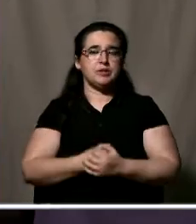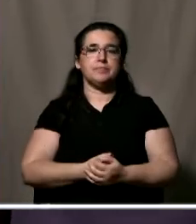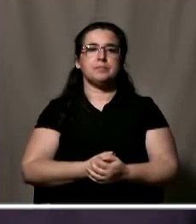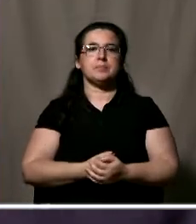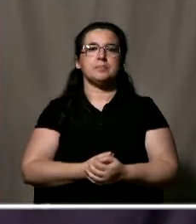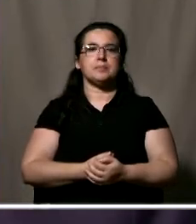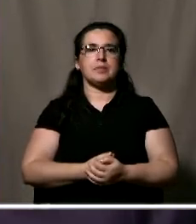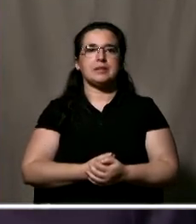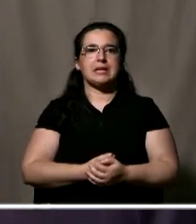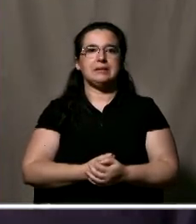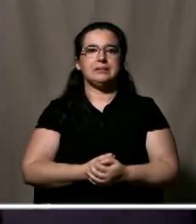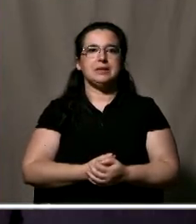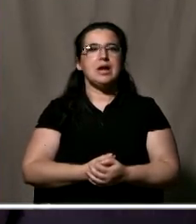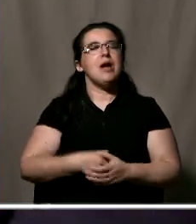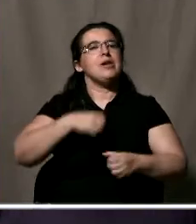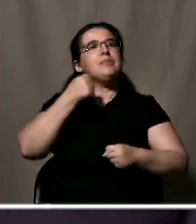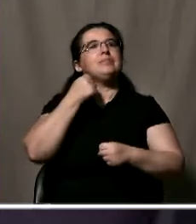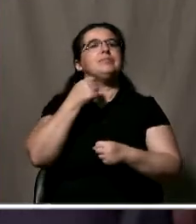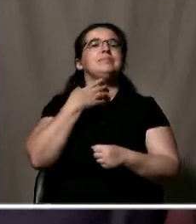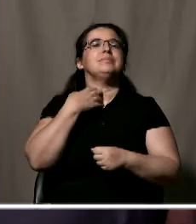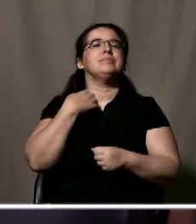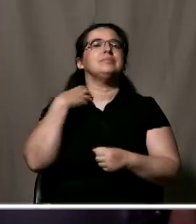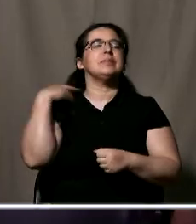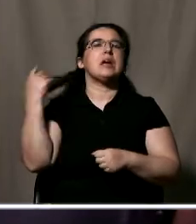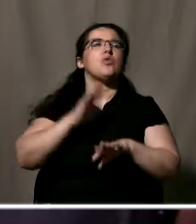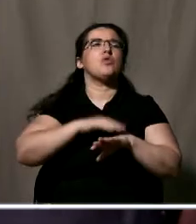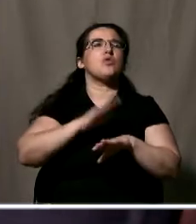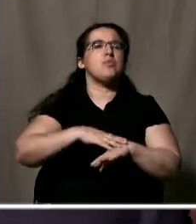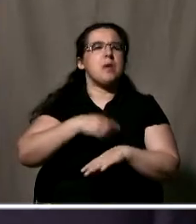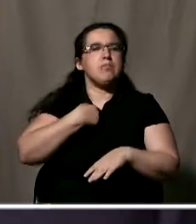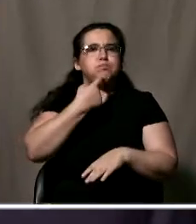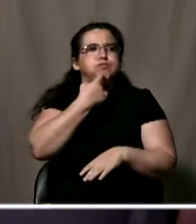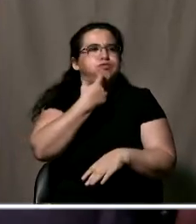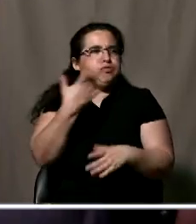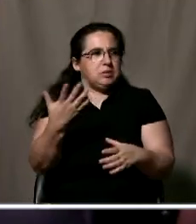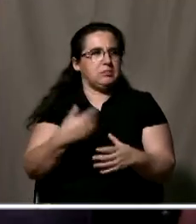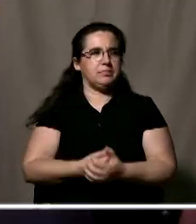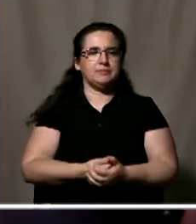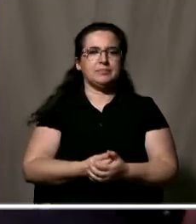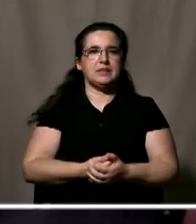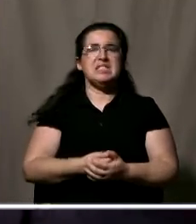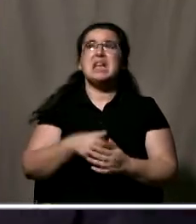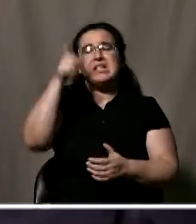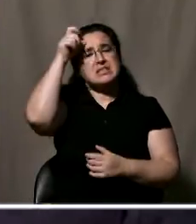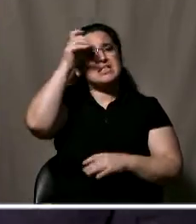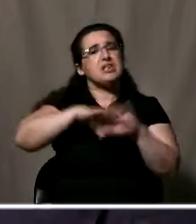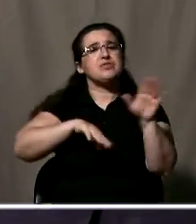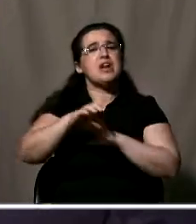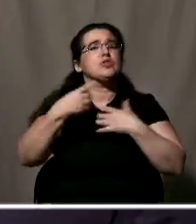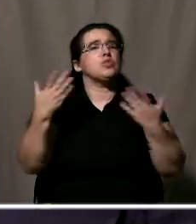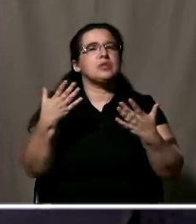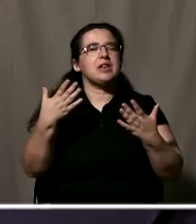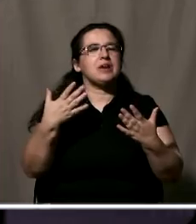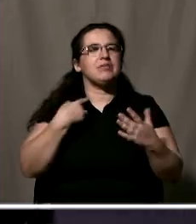are guilt prone. São muito, muito cheios de culpa. So what he's going to do, e portanto, o que é que ele vai fazer? Magnify your guilt. Ele